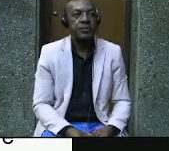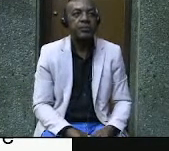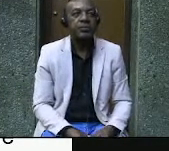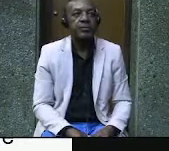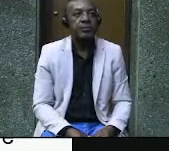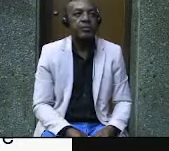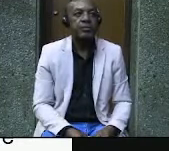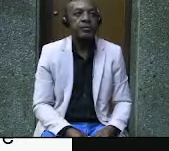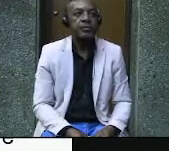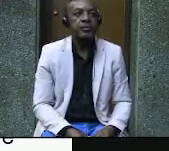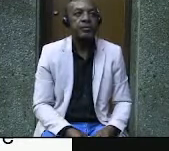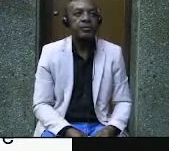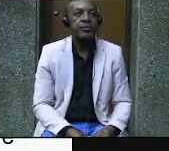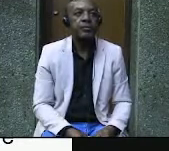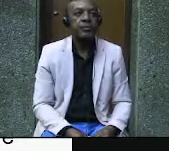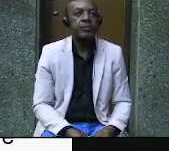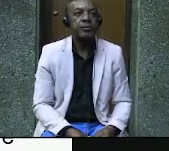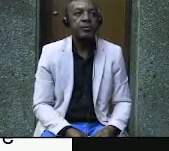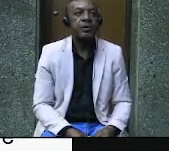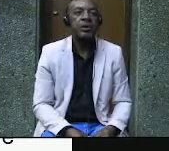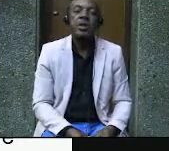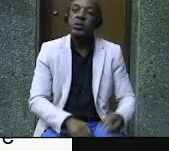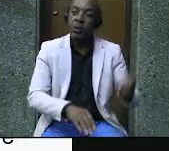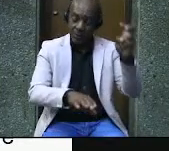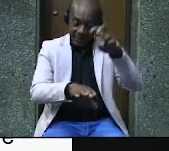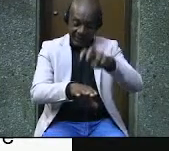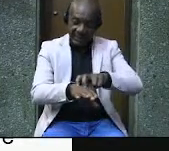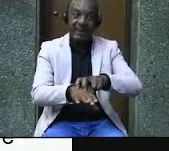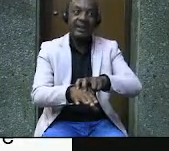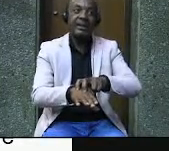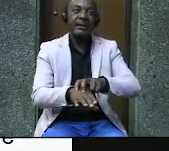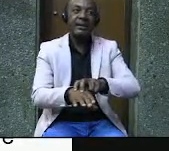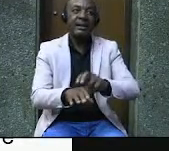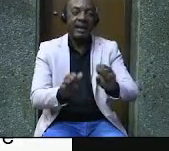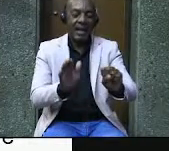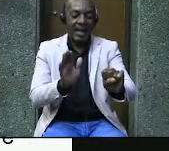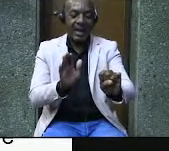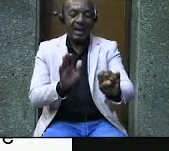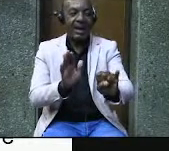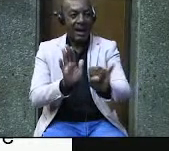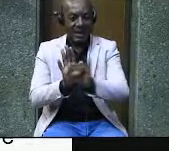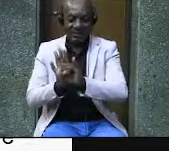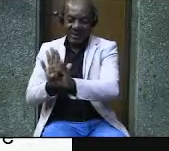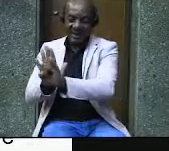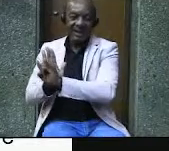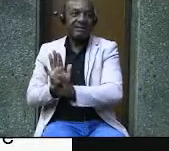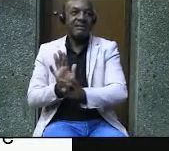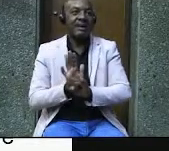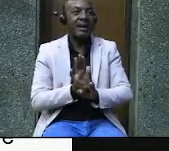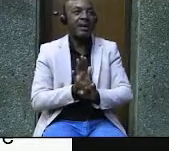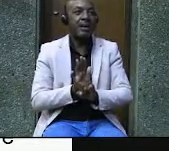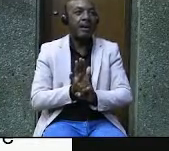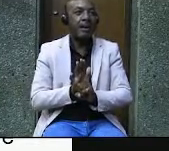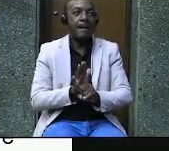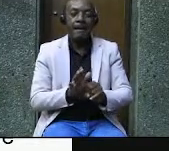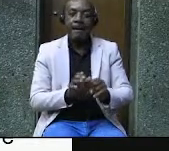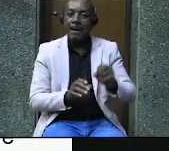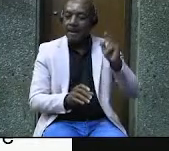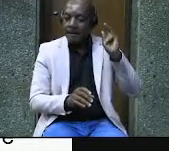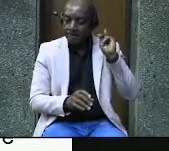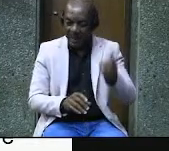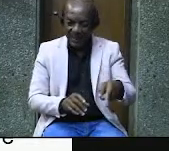there is a needs identification that must be done before an expropriation is